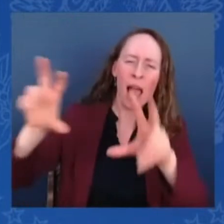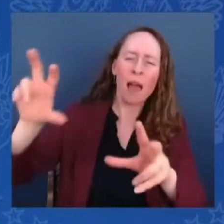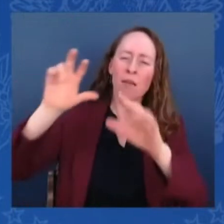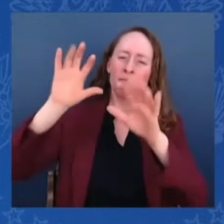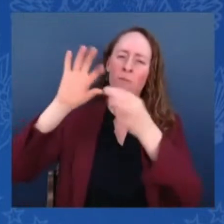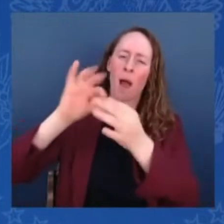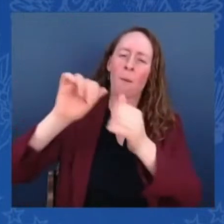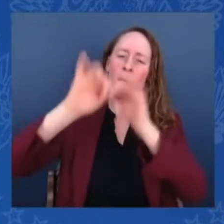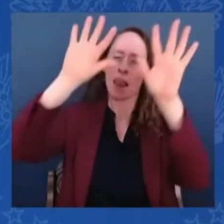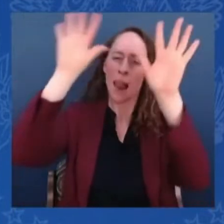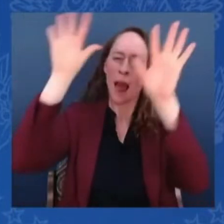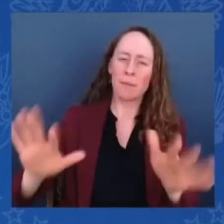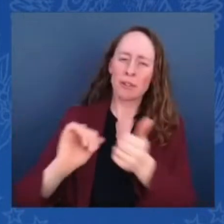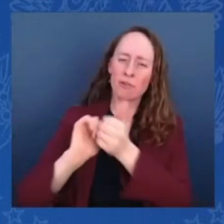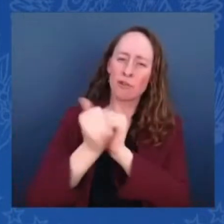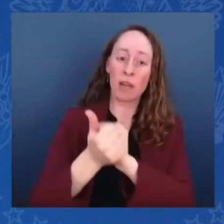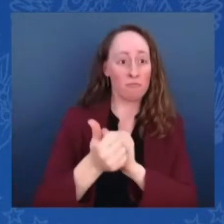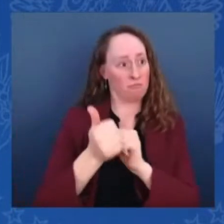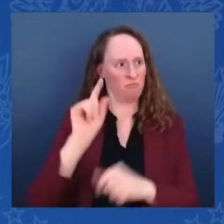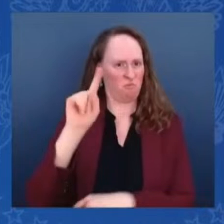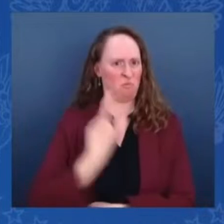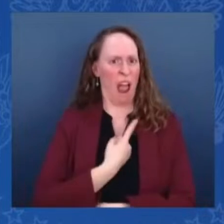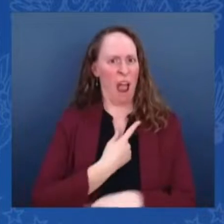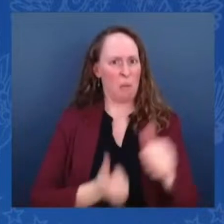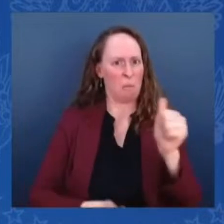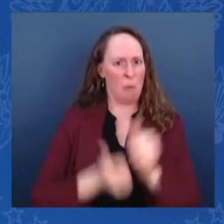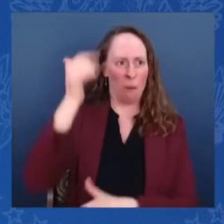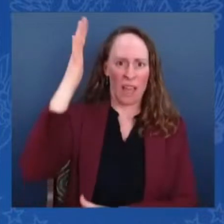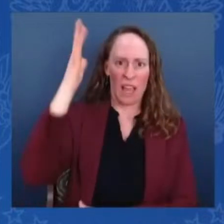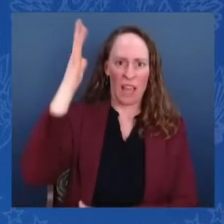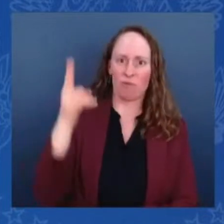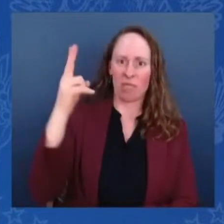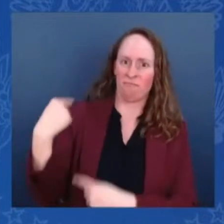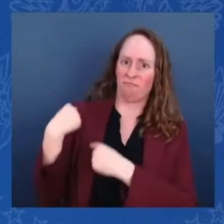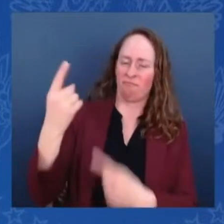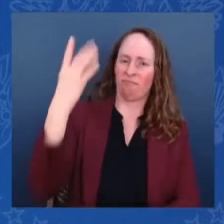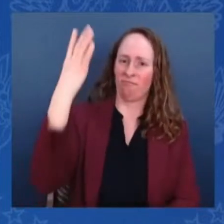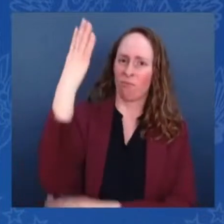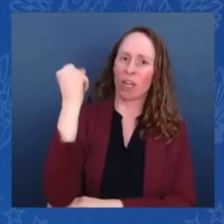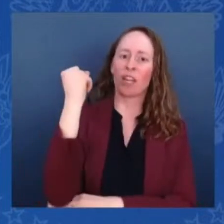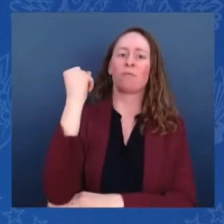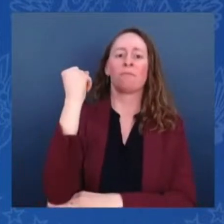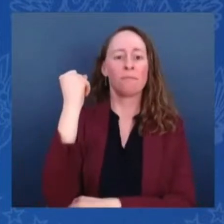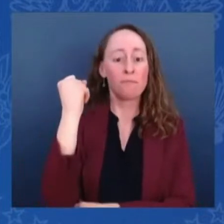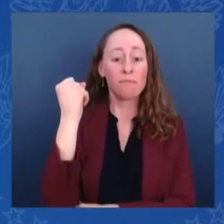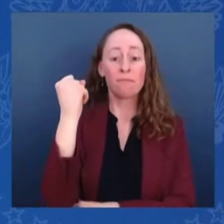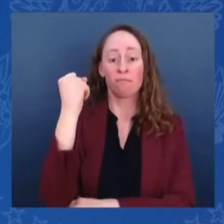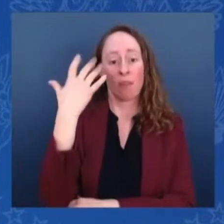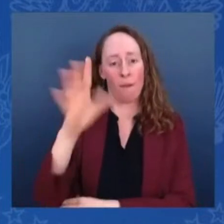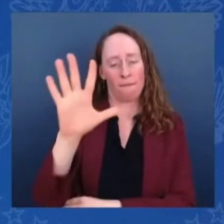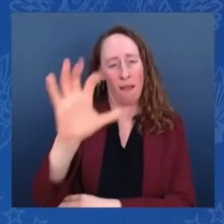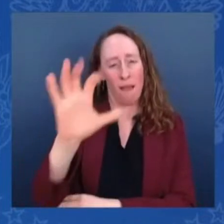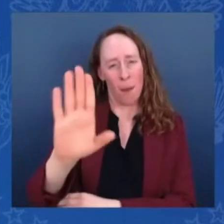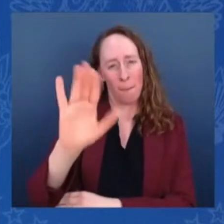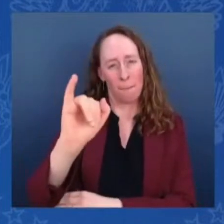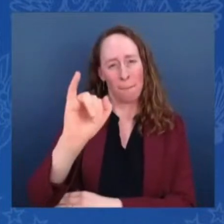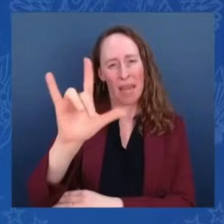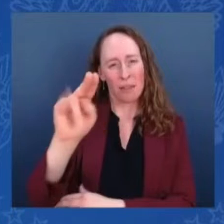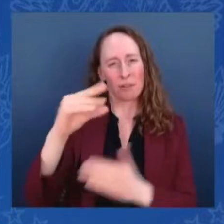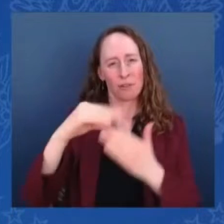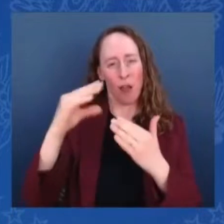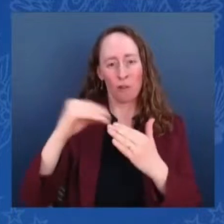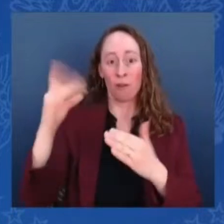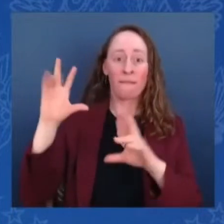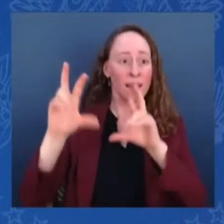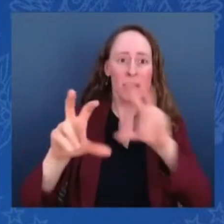in the history of the world. Spurring nearly $500 billion and private sector investment. We've